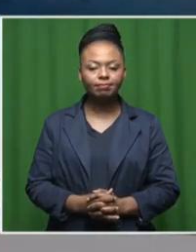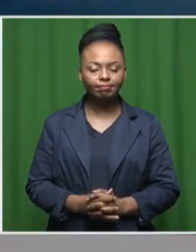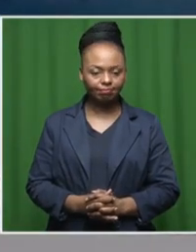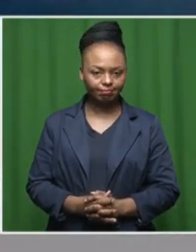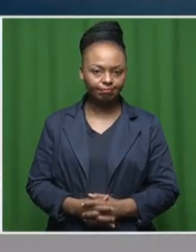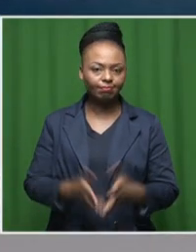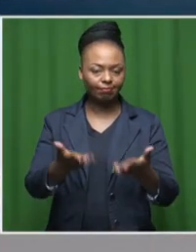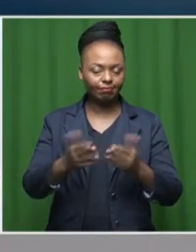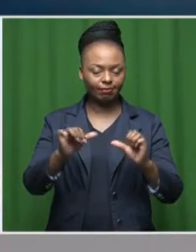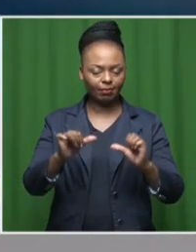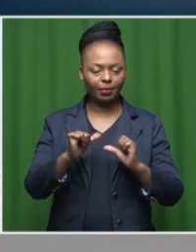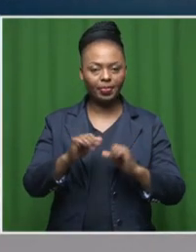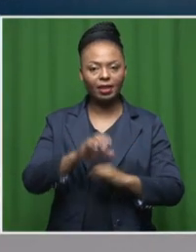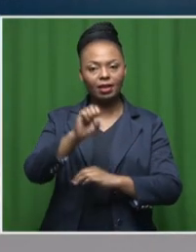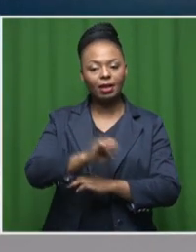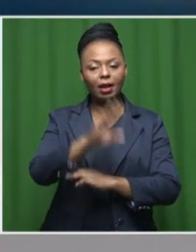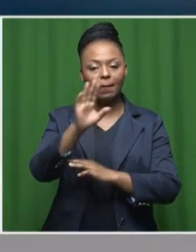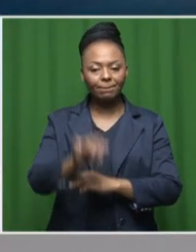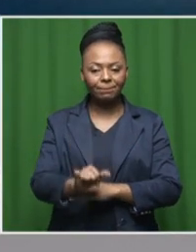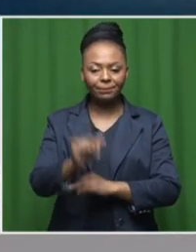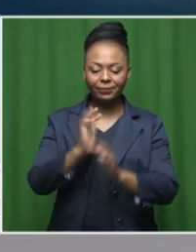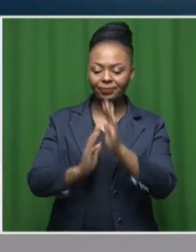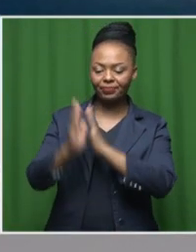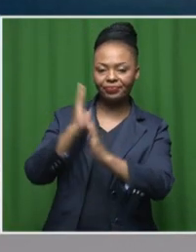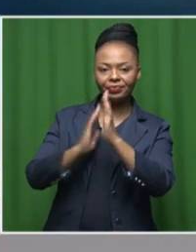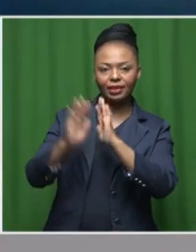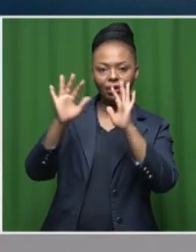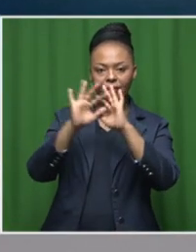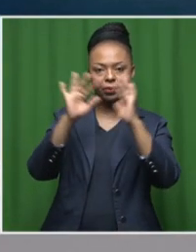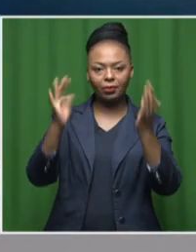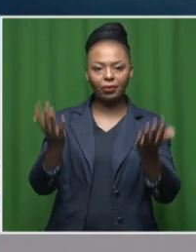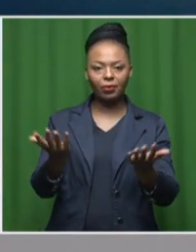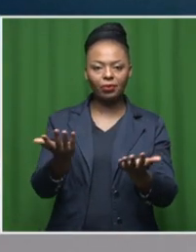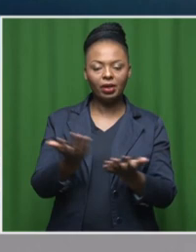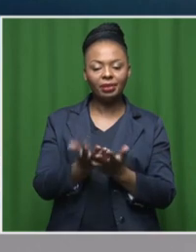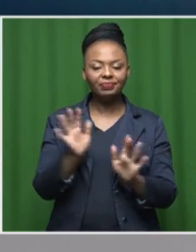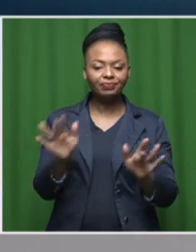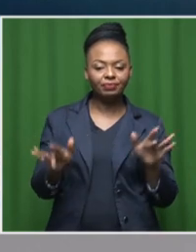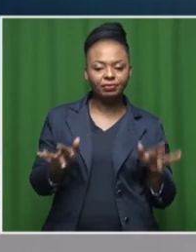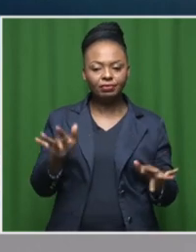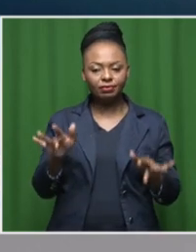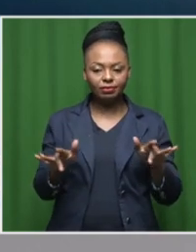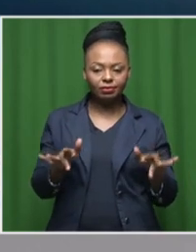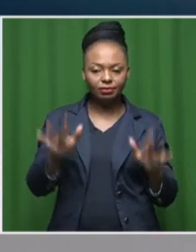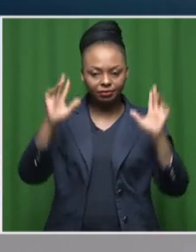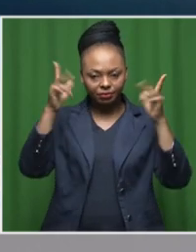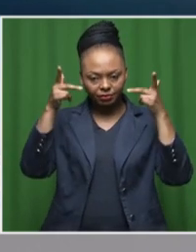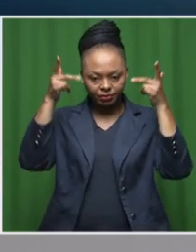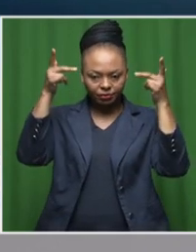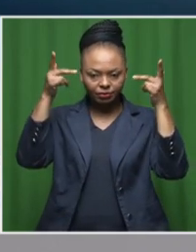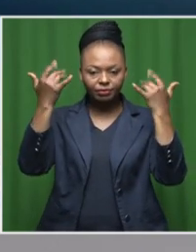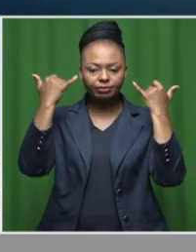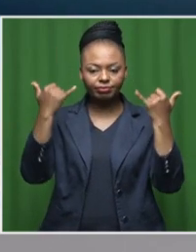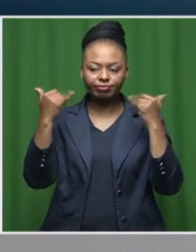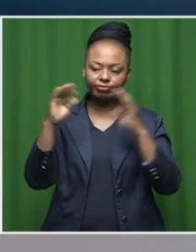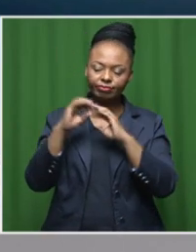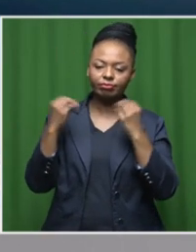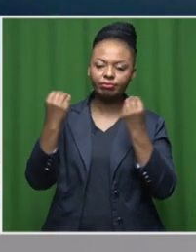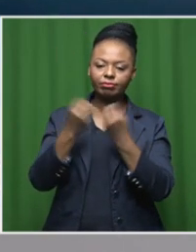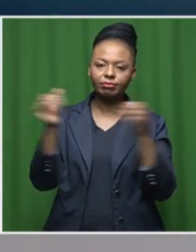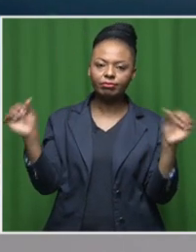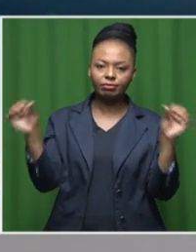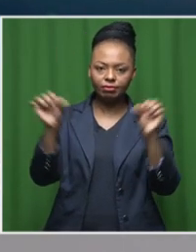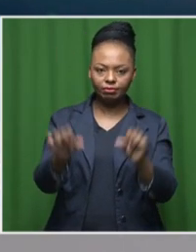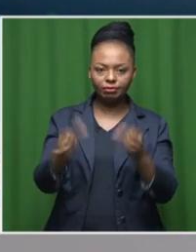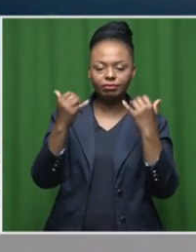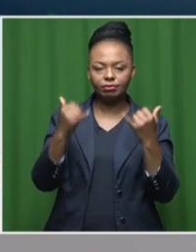And welcome back. Now, South Africa's history with the Miss World pageant and the organization goes back to the crowning of South